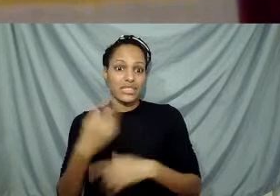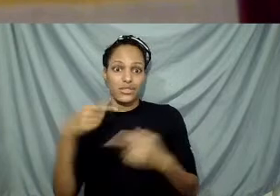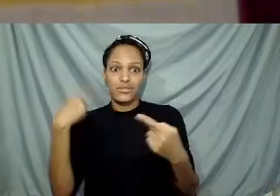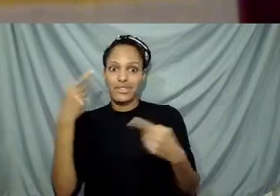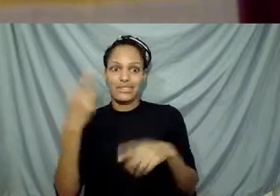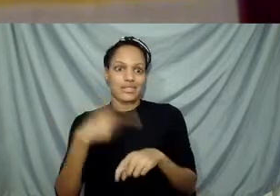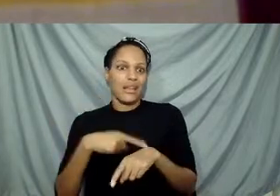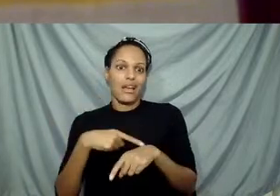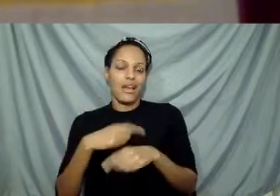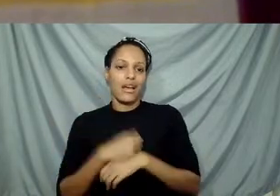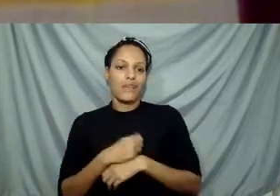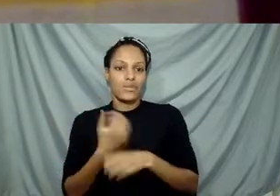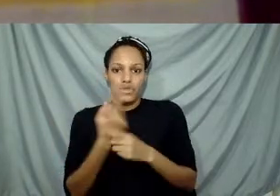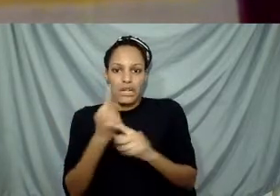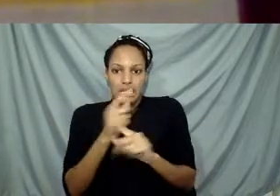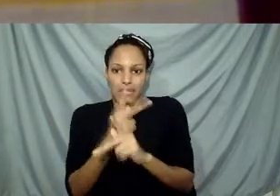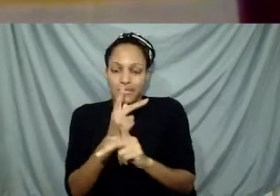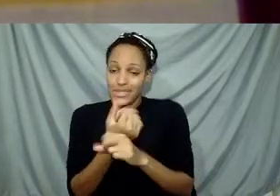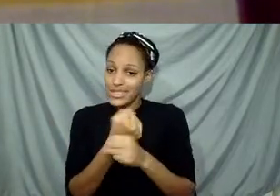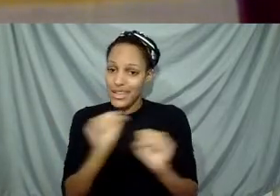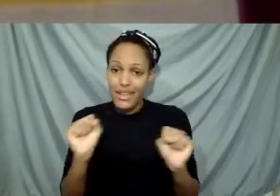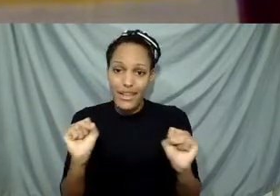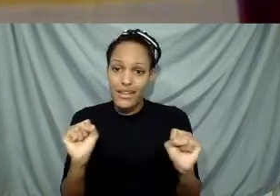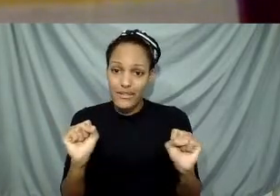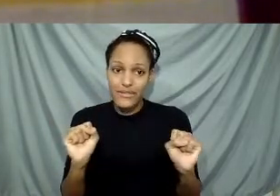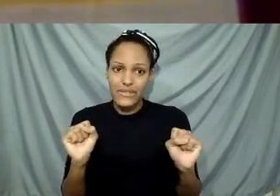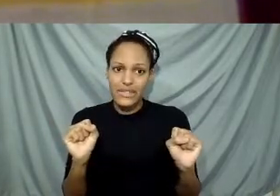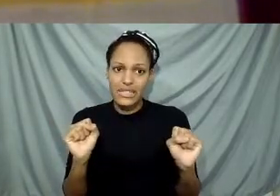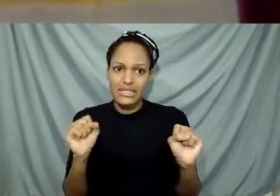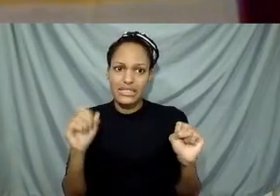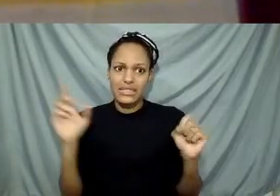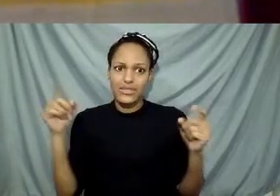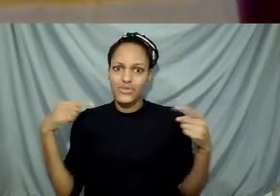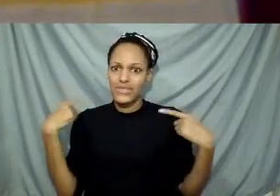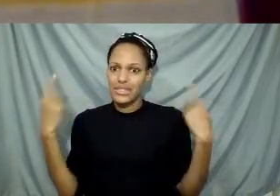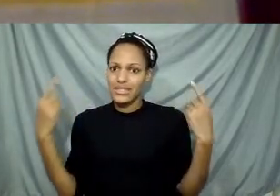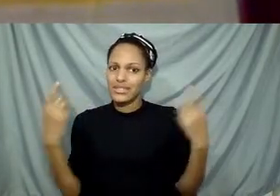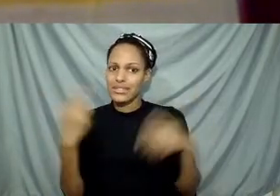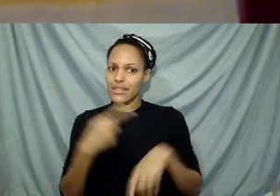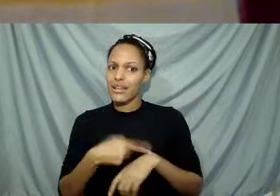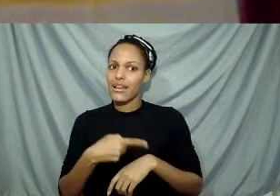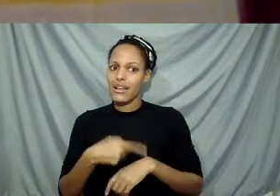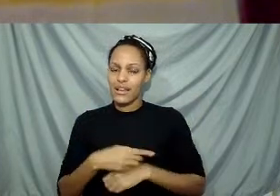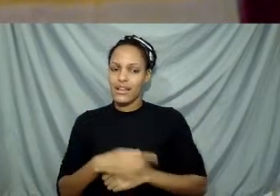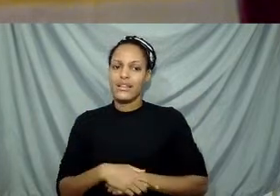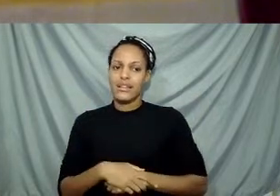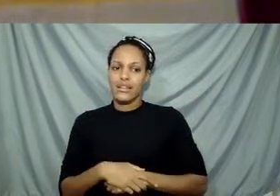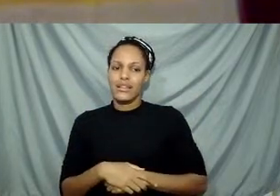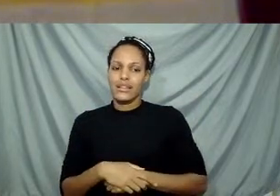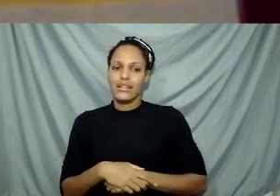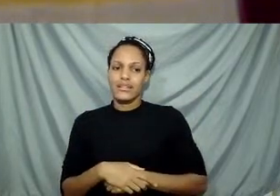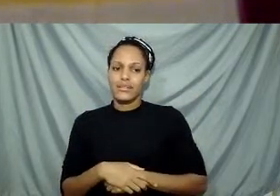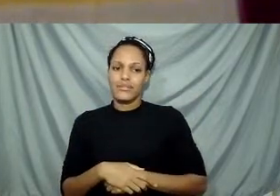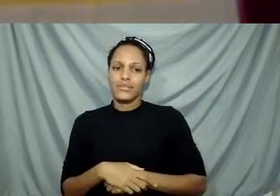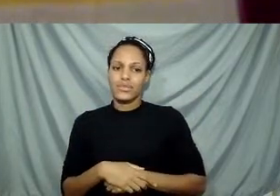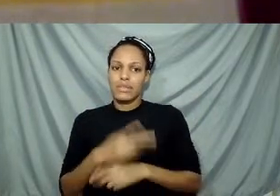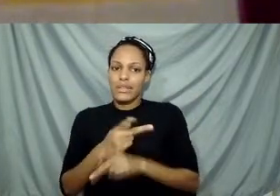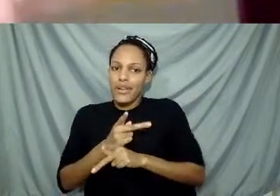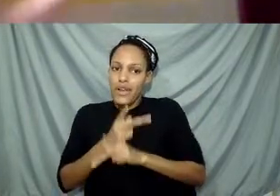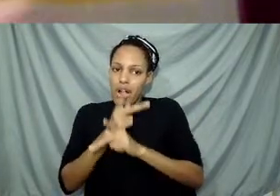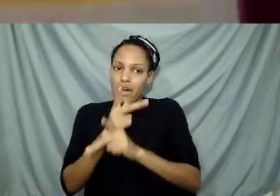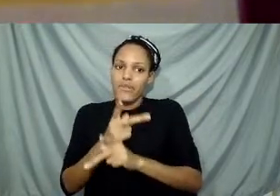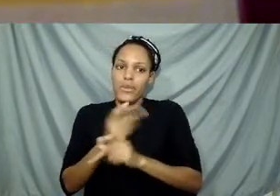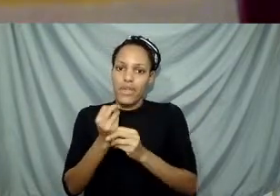times. It's crazy times, y'all. We have to be careful with how much we put out there in terms of all